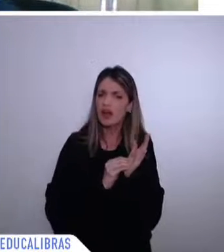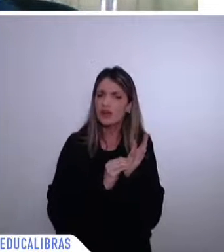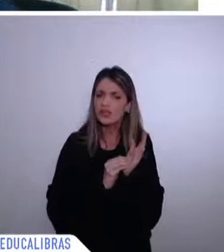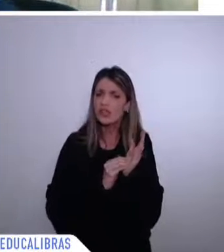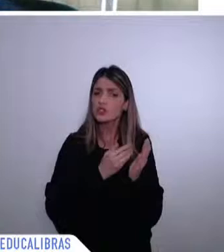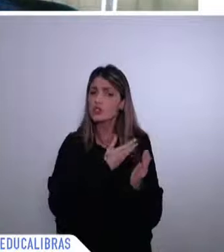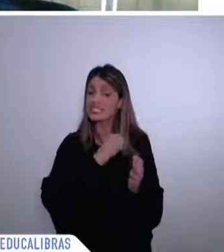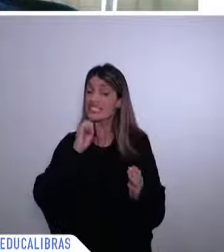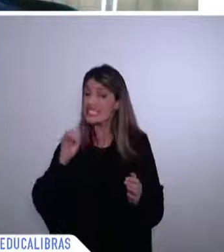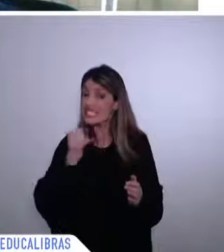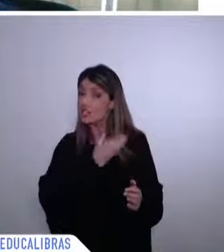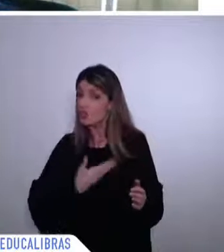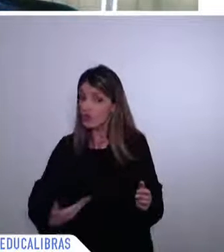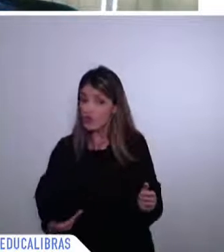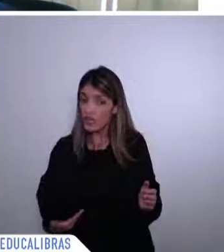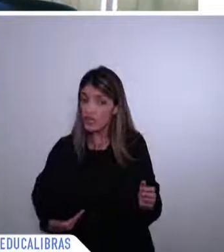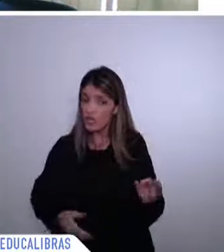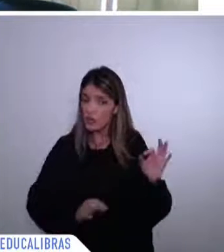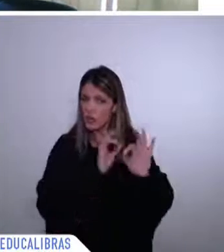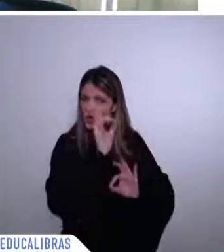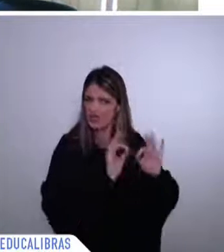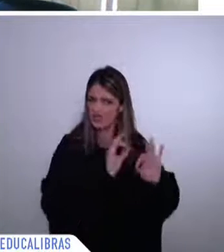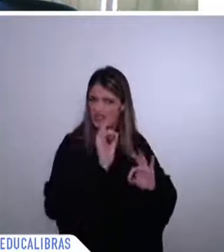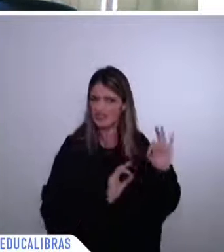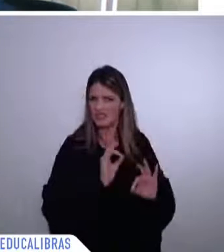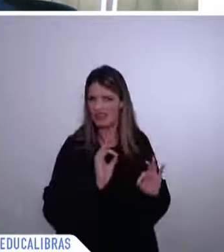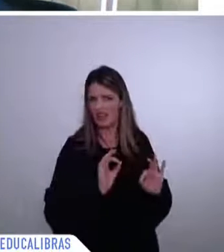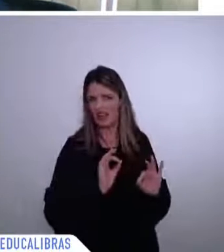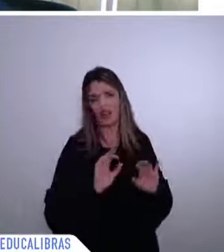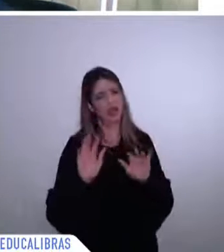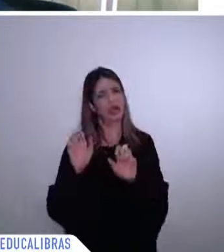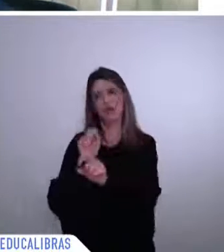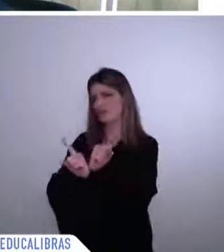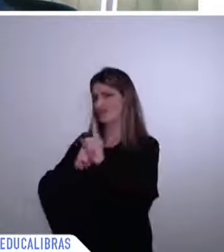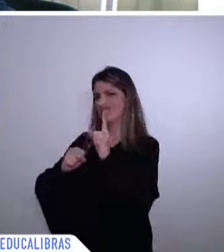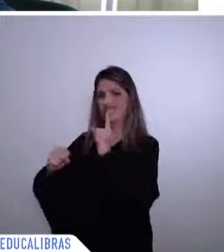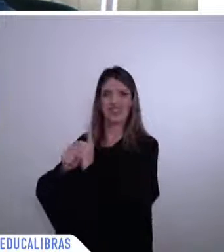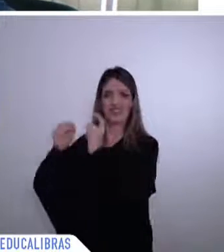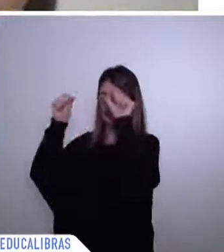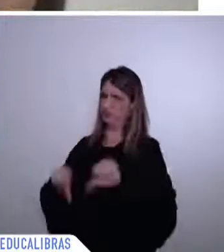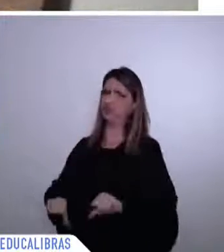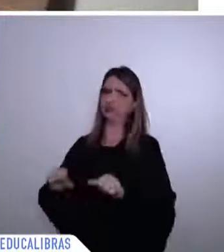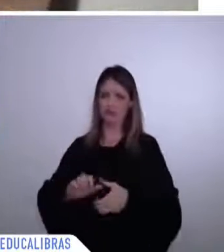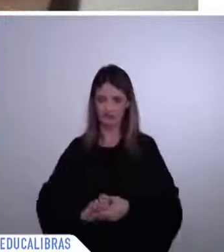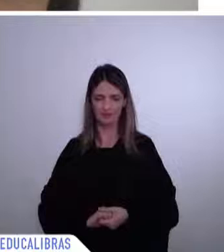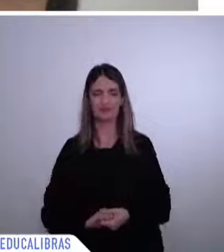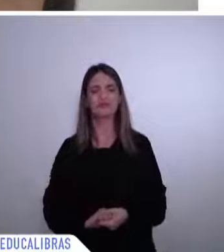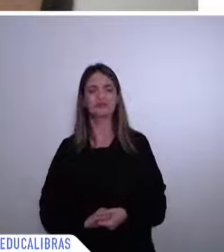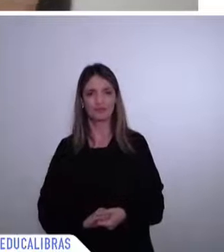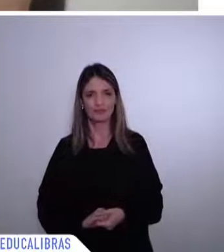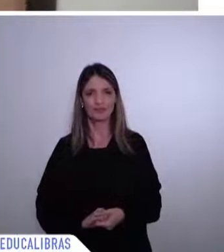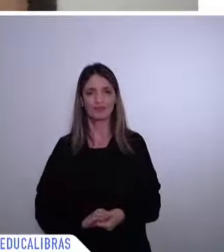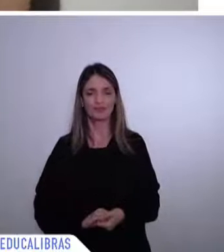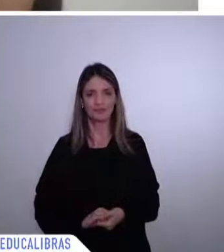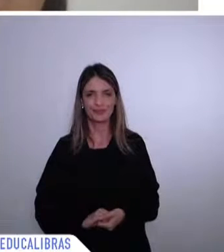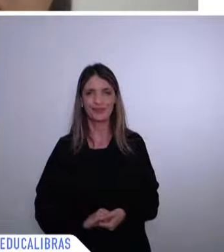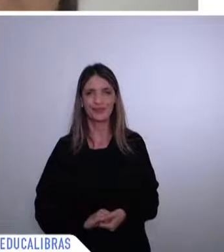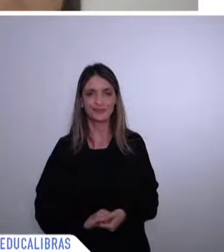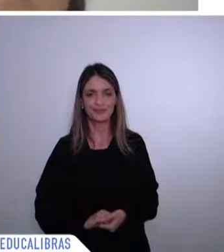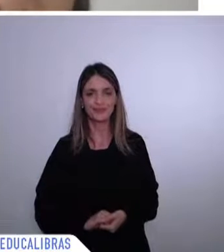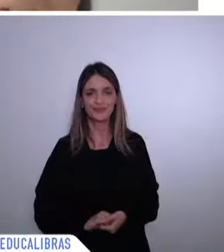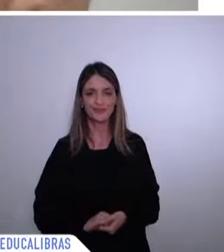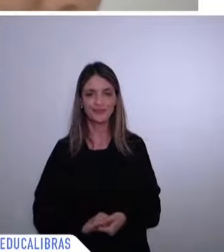that is basically the result of the government. They don't care about the workers.